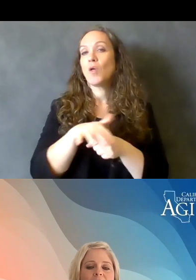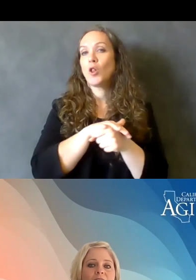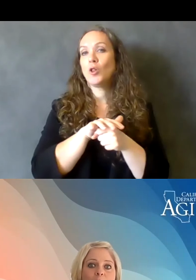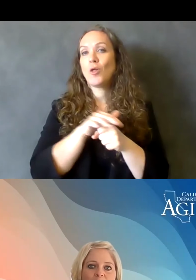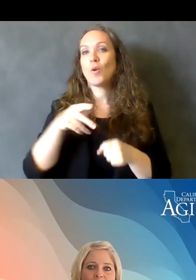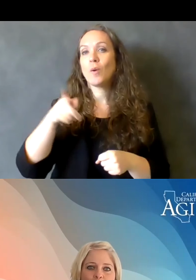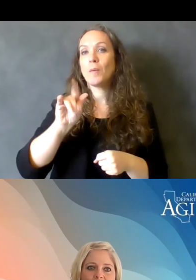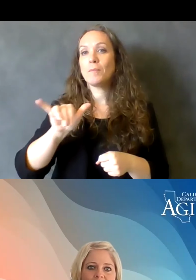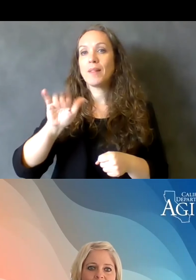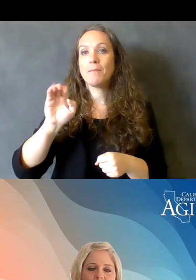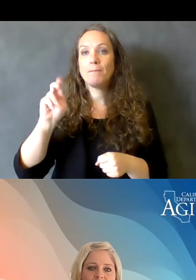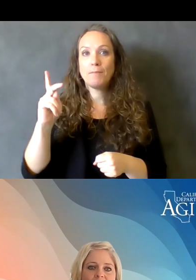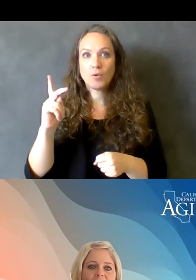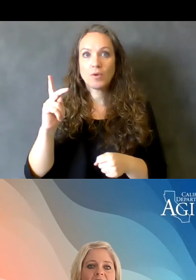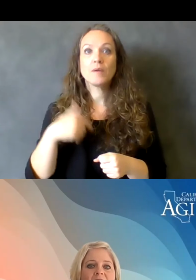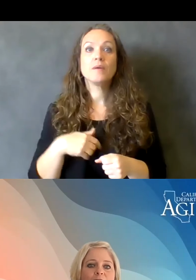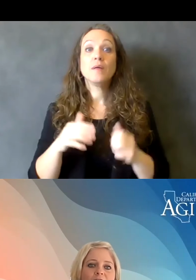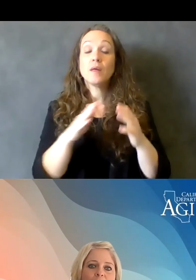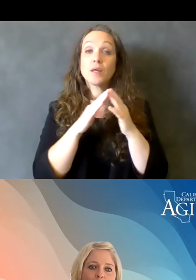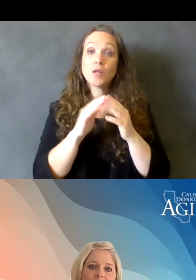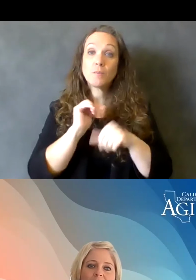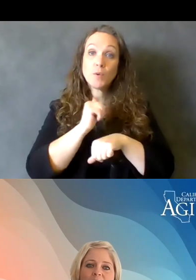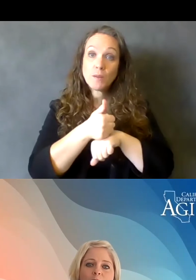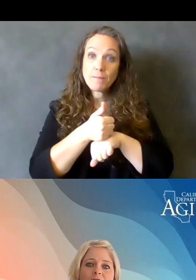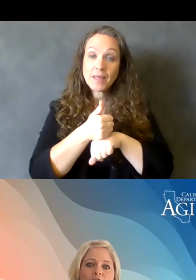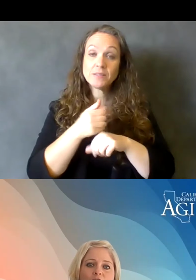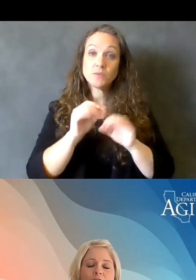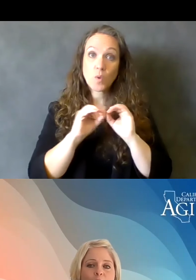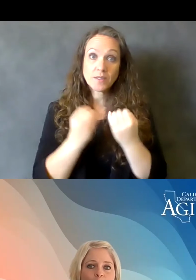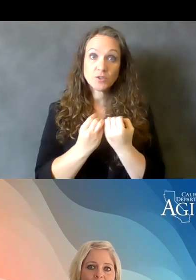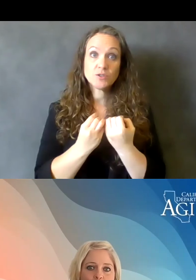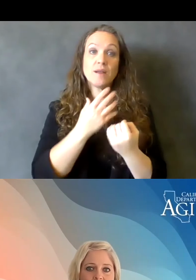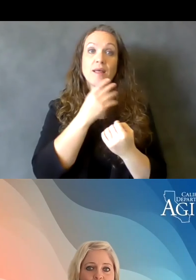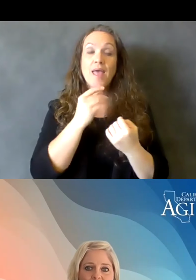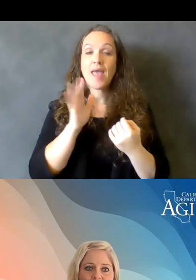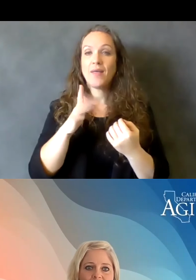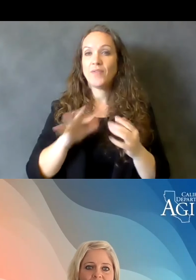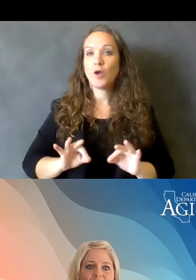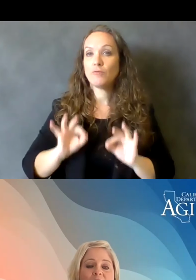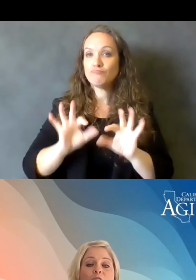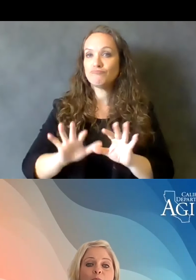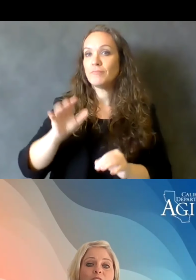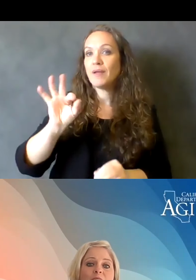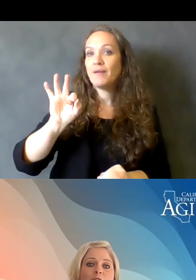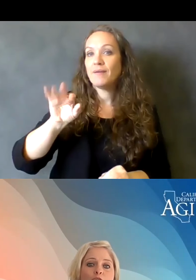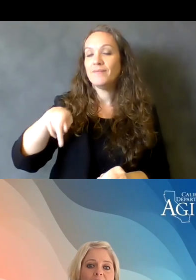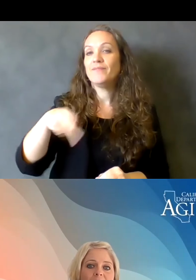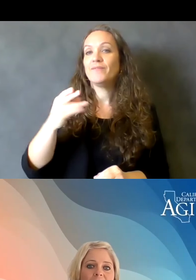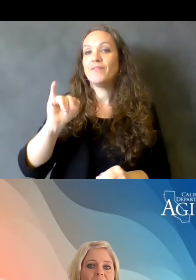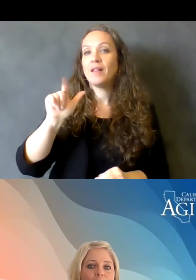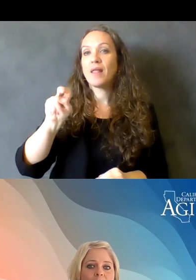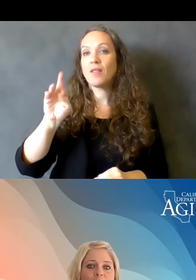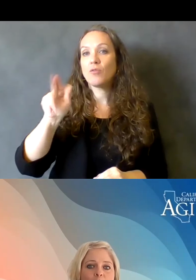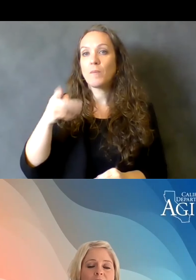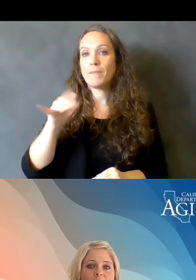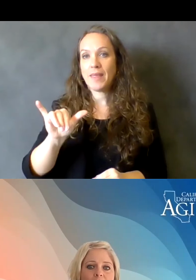governments, community-based organizations, and philanthropy in the implementation of their own master plans for aging. And we have begun trainings